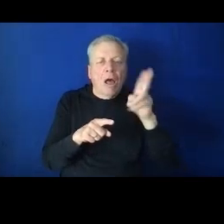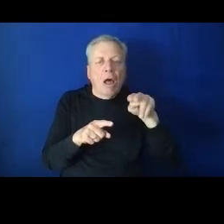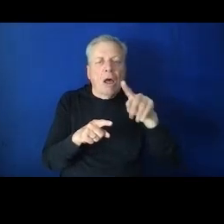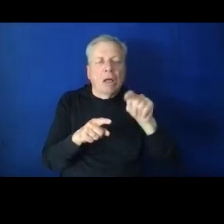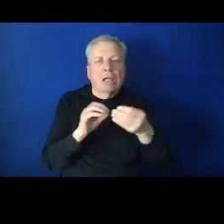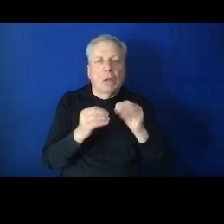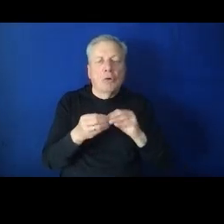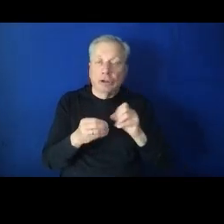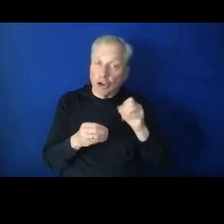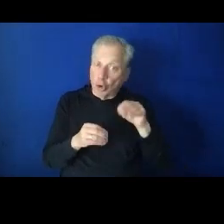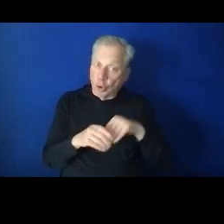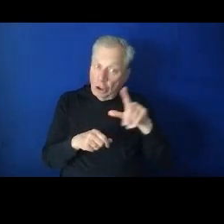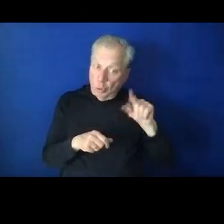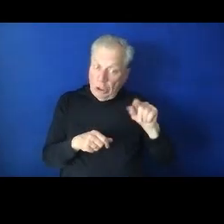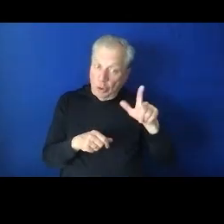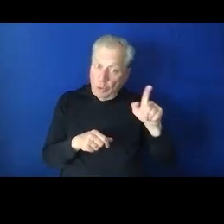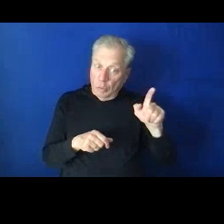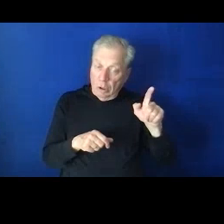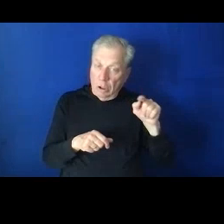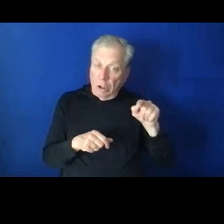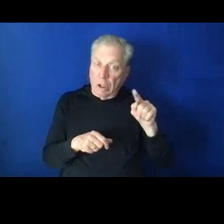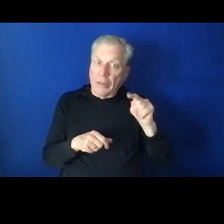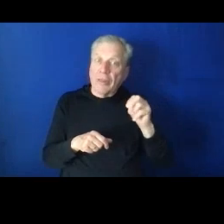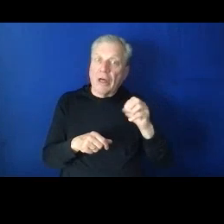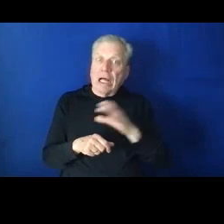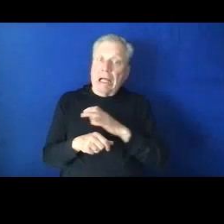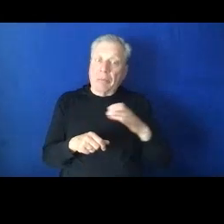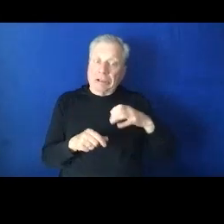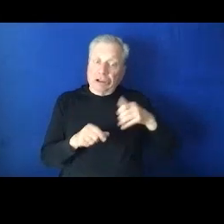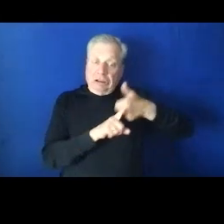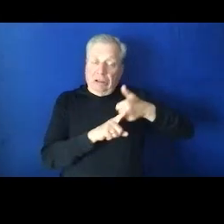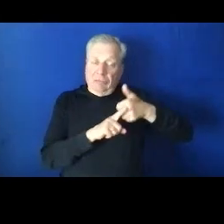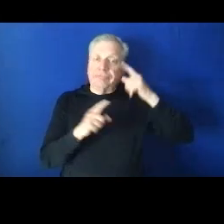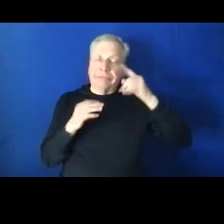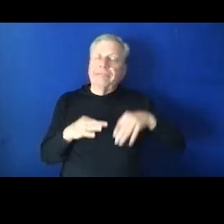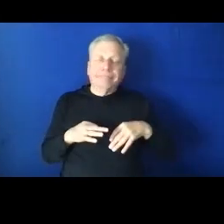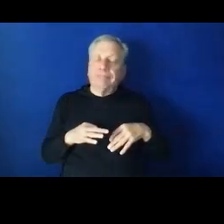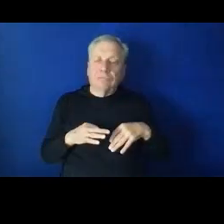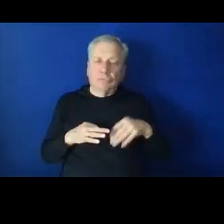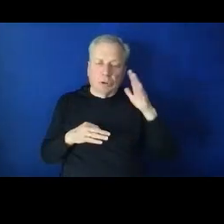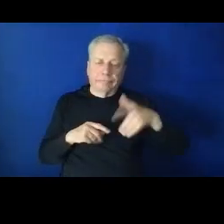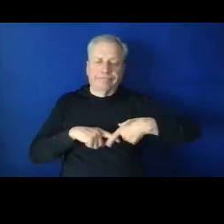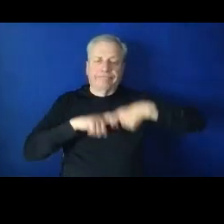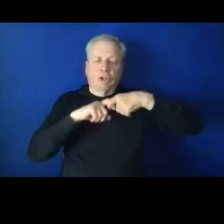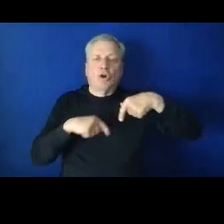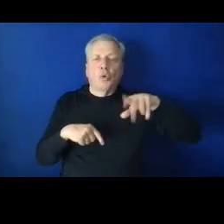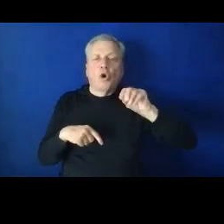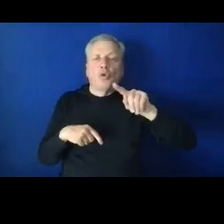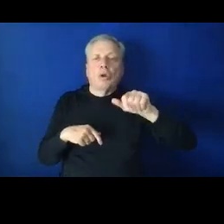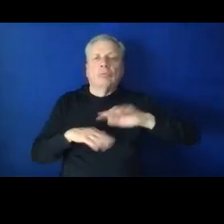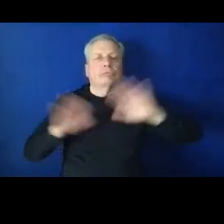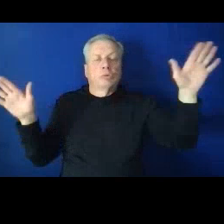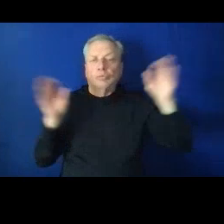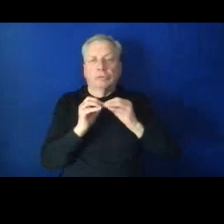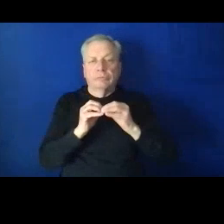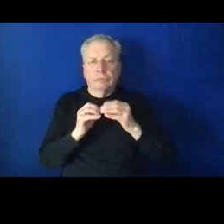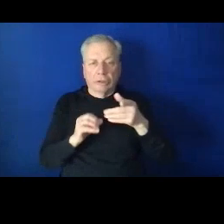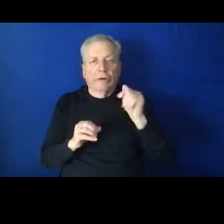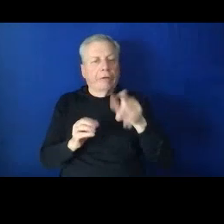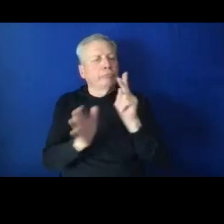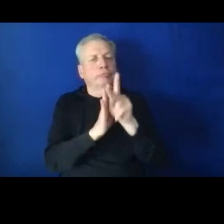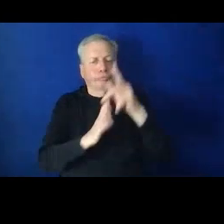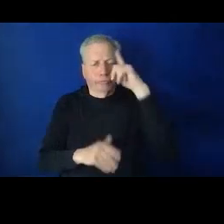In 2021, the commission decided that they were going to lift the quotas, no quotas. So you could kill as